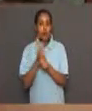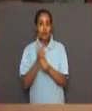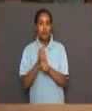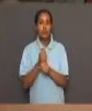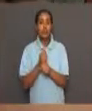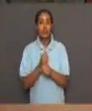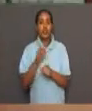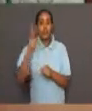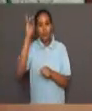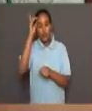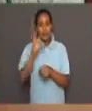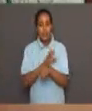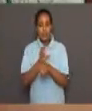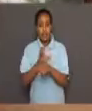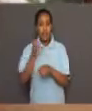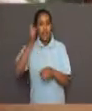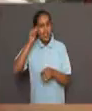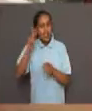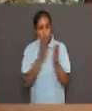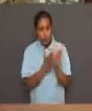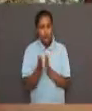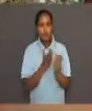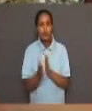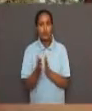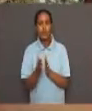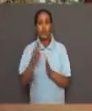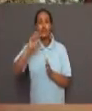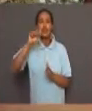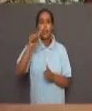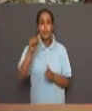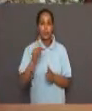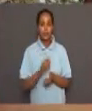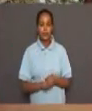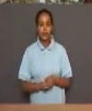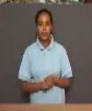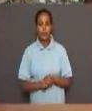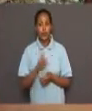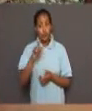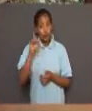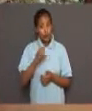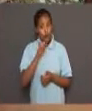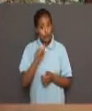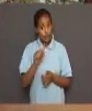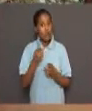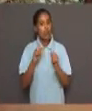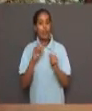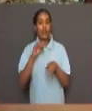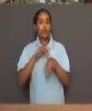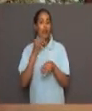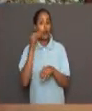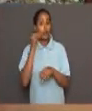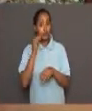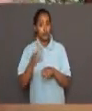a Downs cell, and he is producing sodium. You should not try this at home,